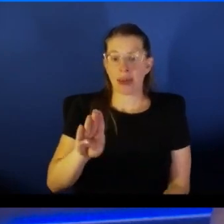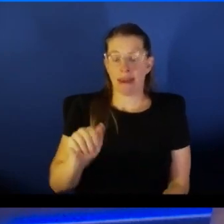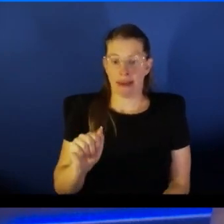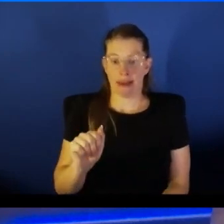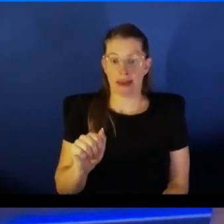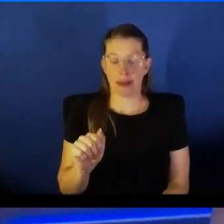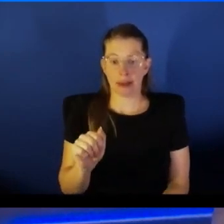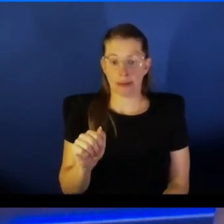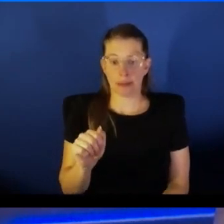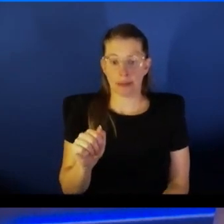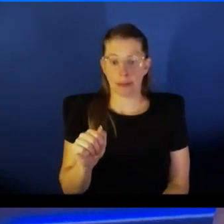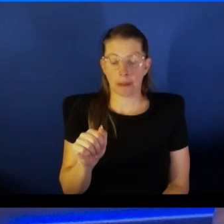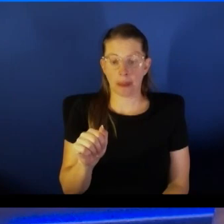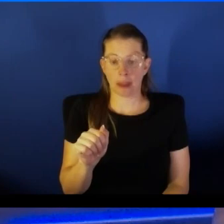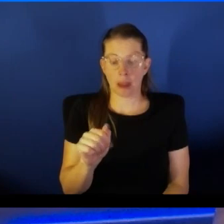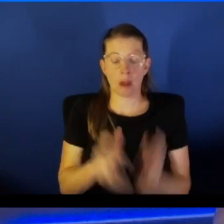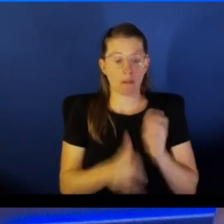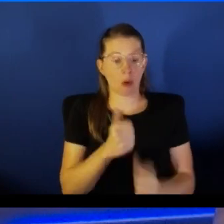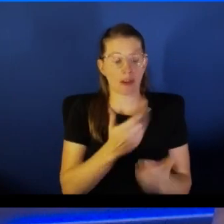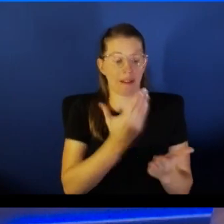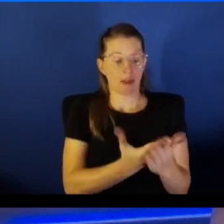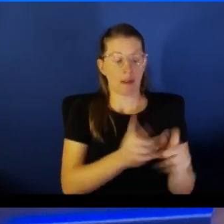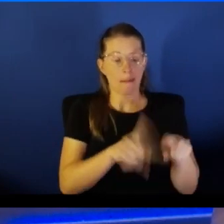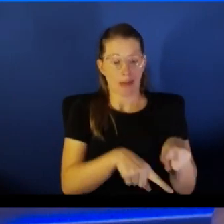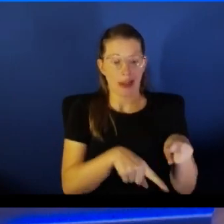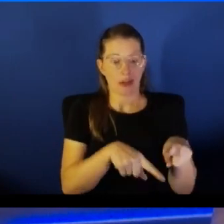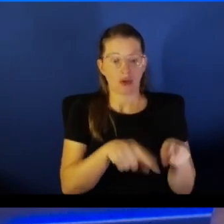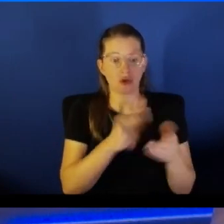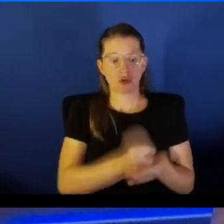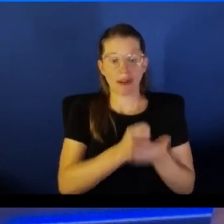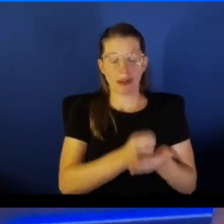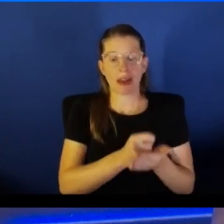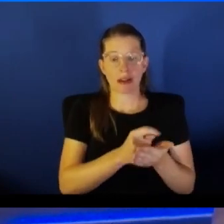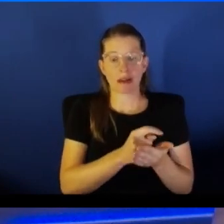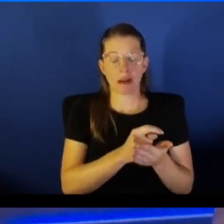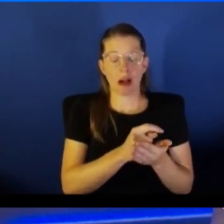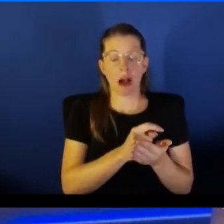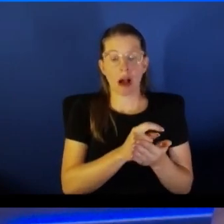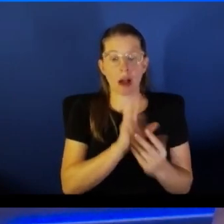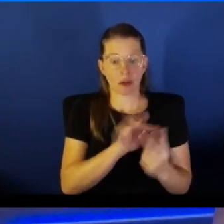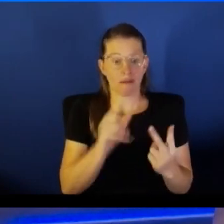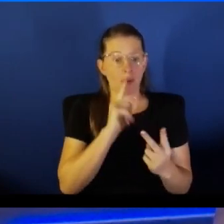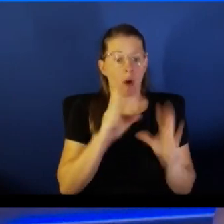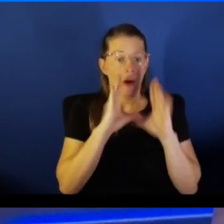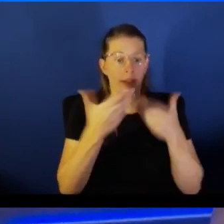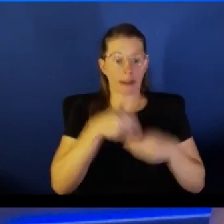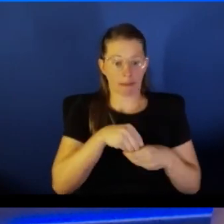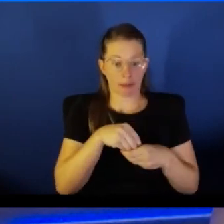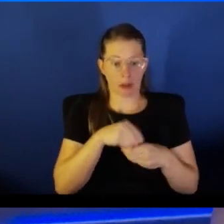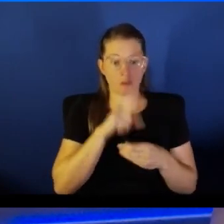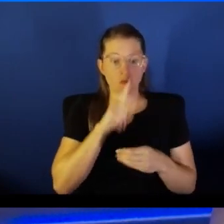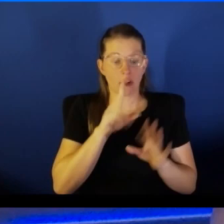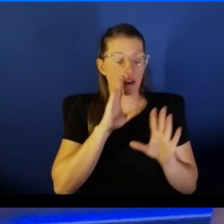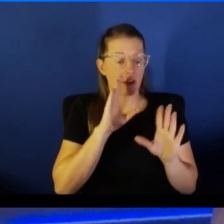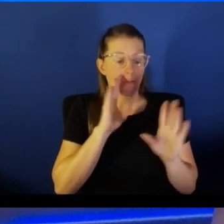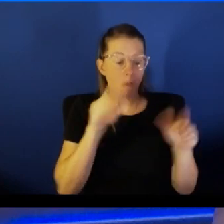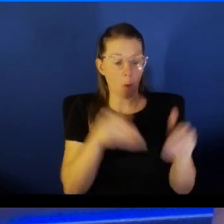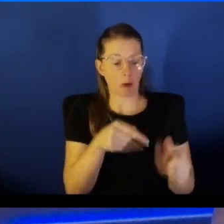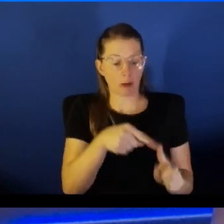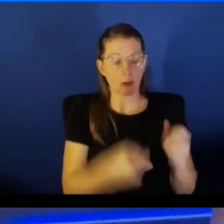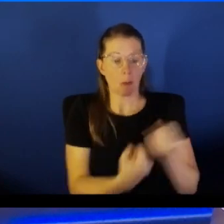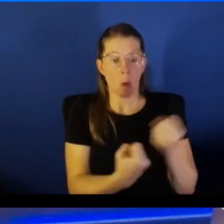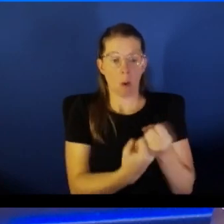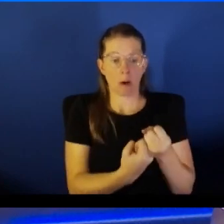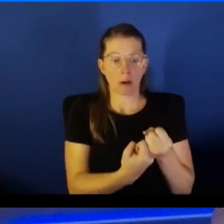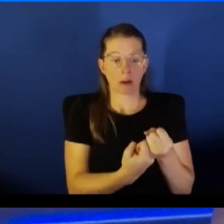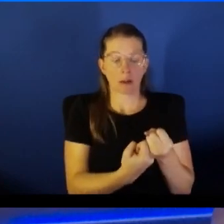of the most evidence-based treatment option for autism, and it really focuses on support